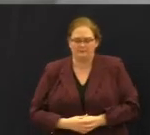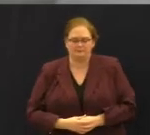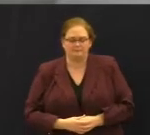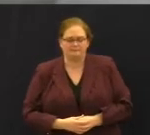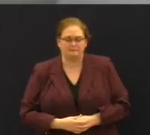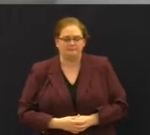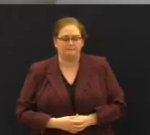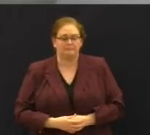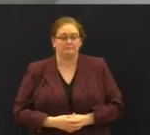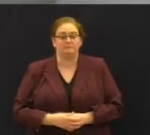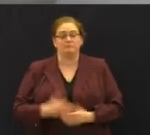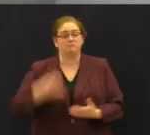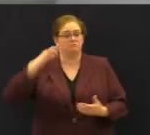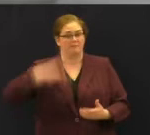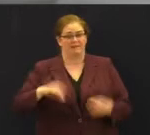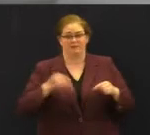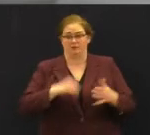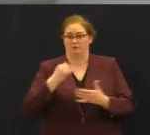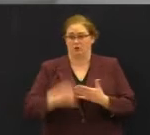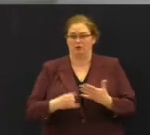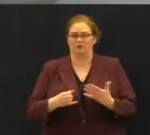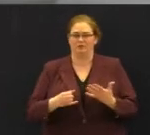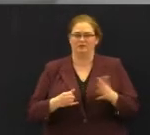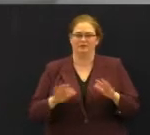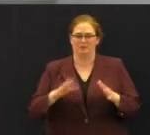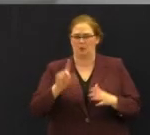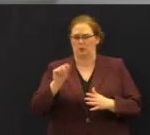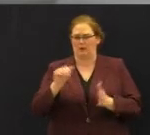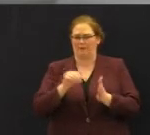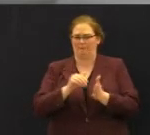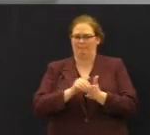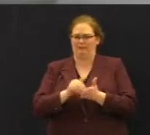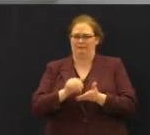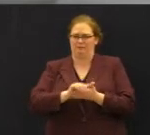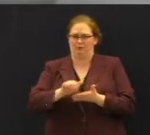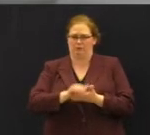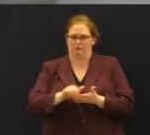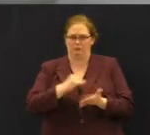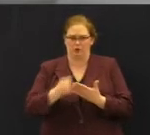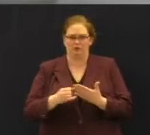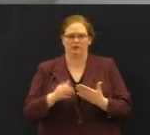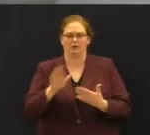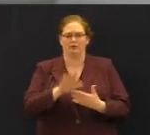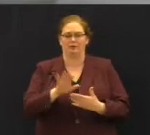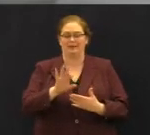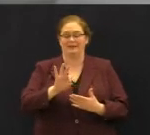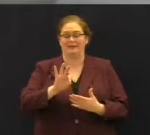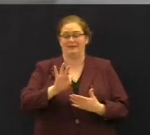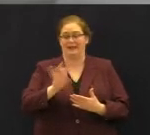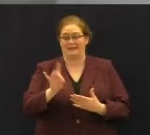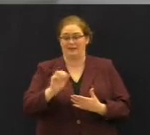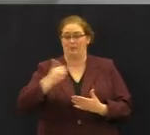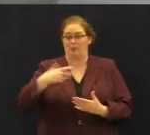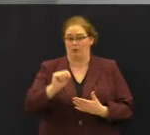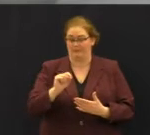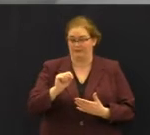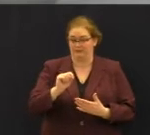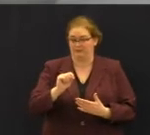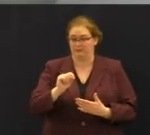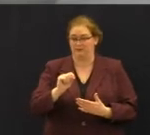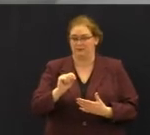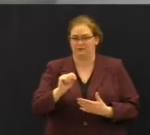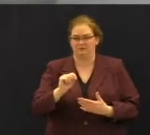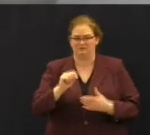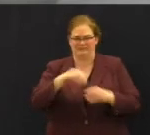So some of the benefits of this project, it's roughly a $20 million project. It'll be 98 apartment units in the